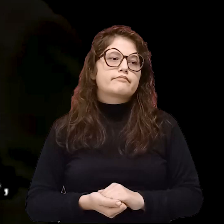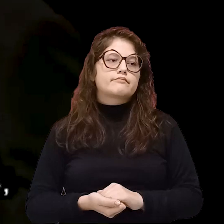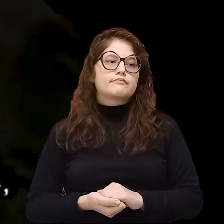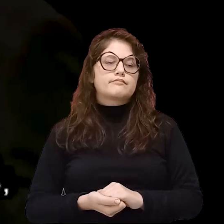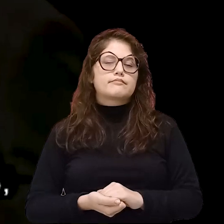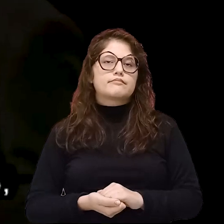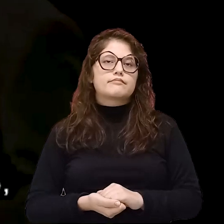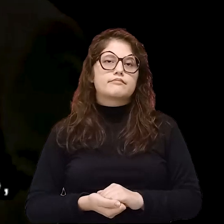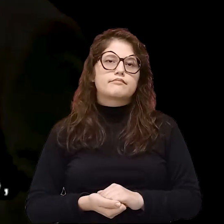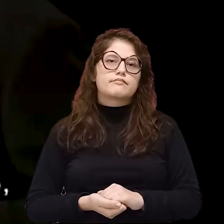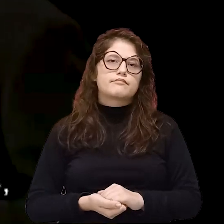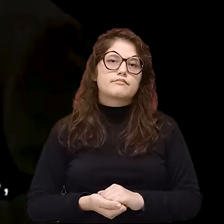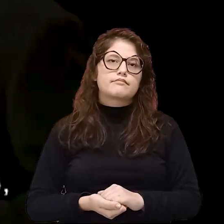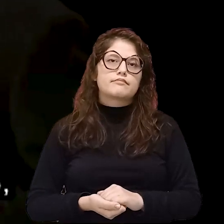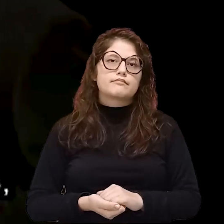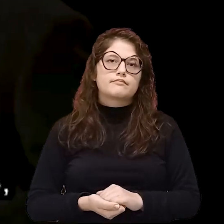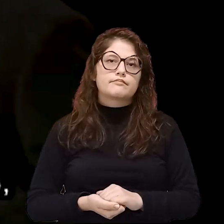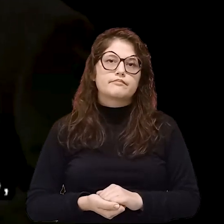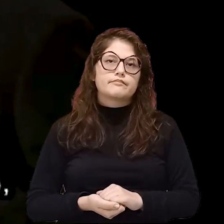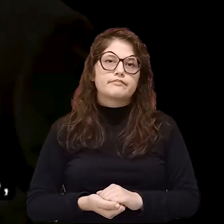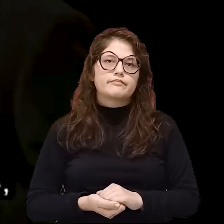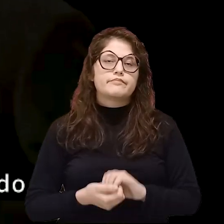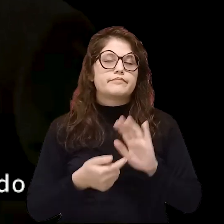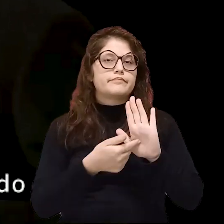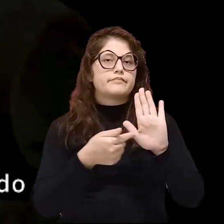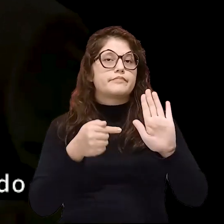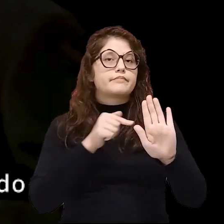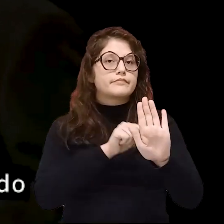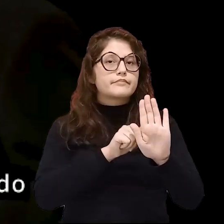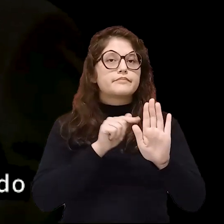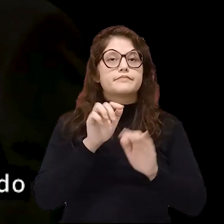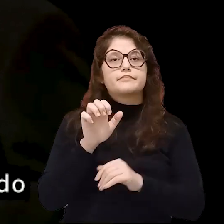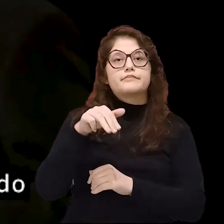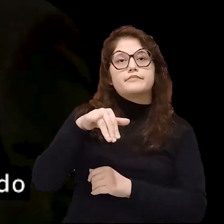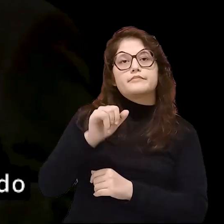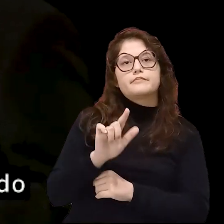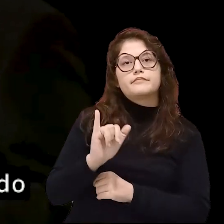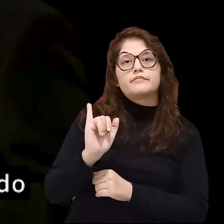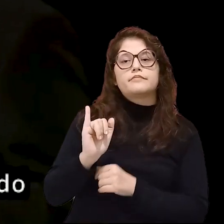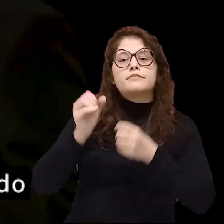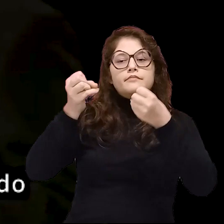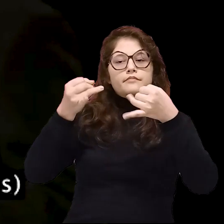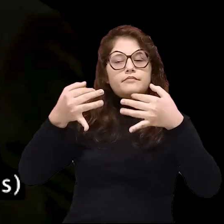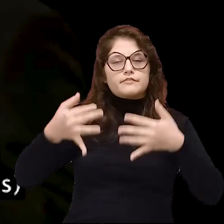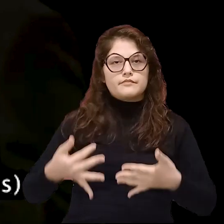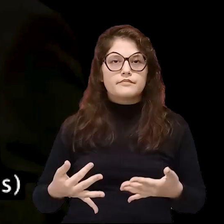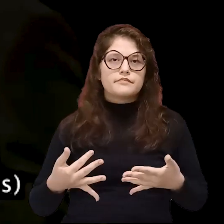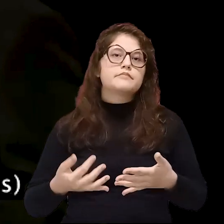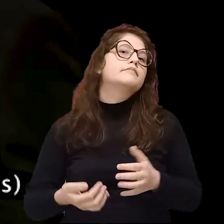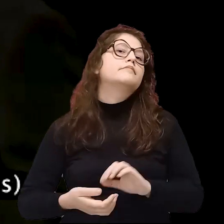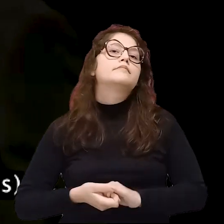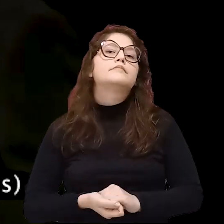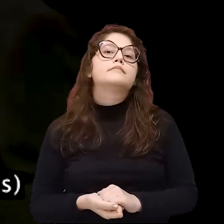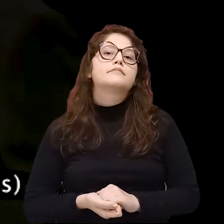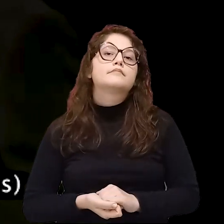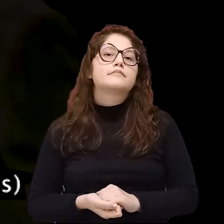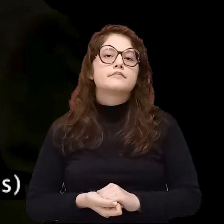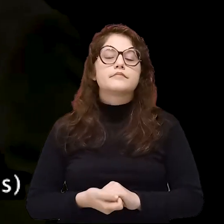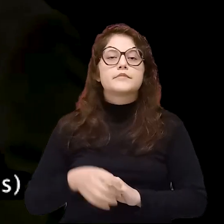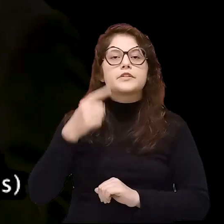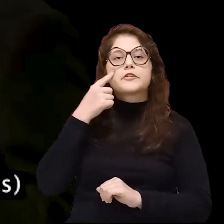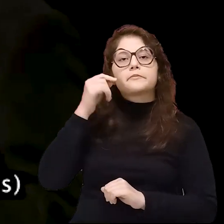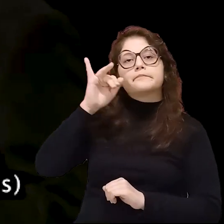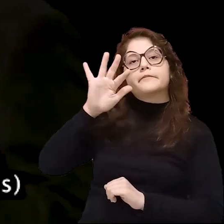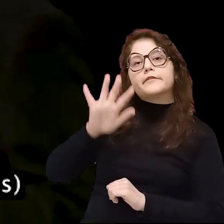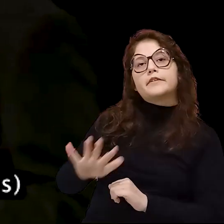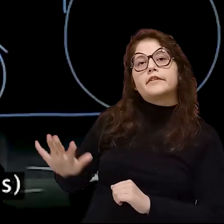and I fell down and hit a world at every plunge, and finished knowing